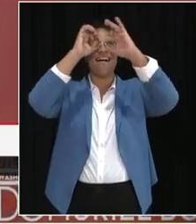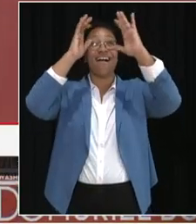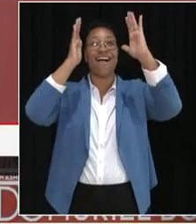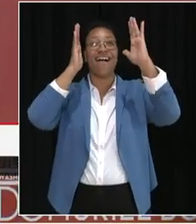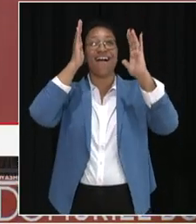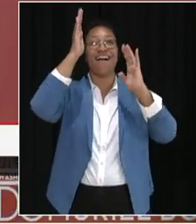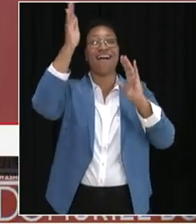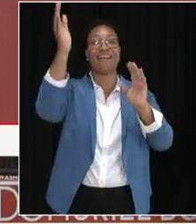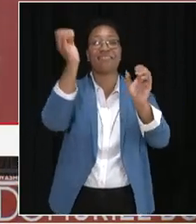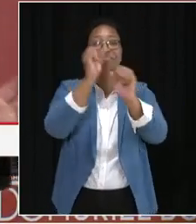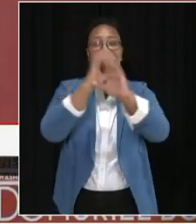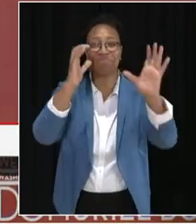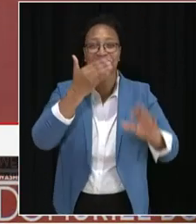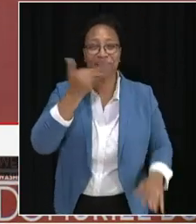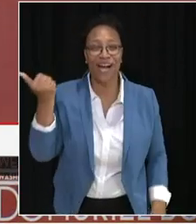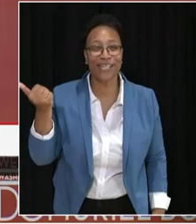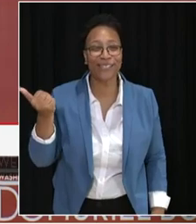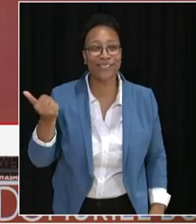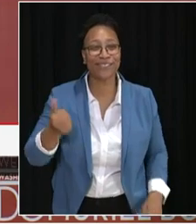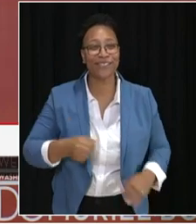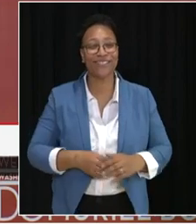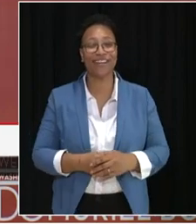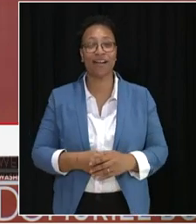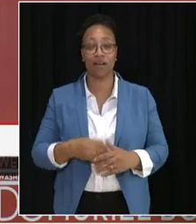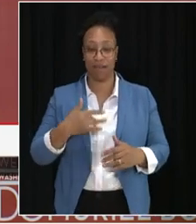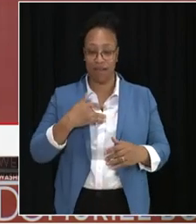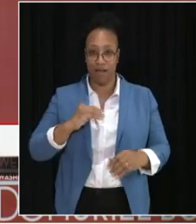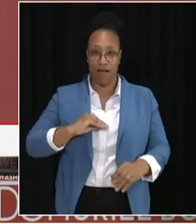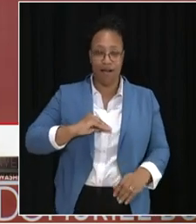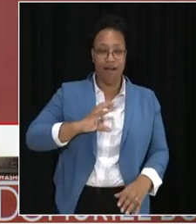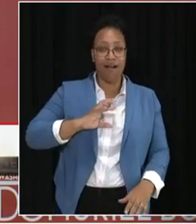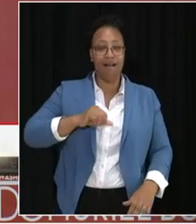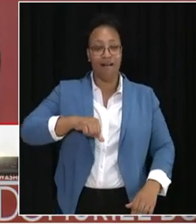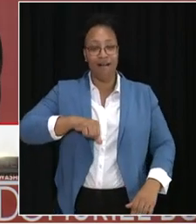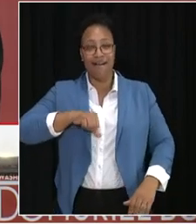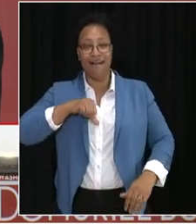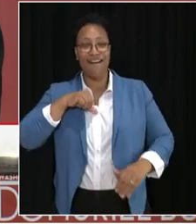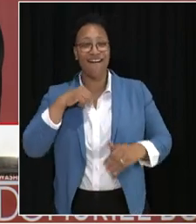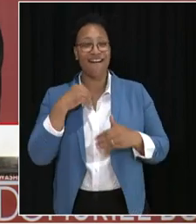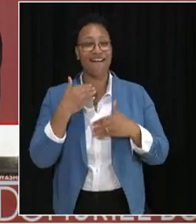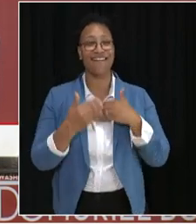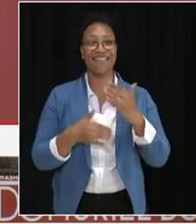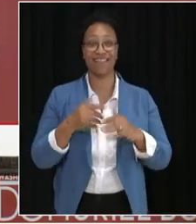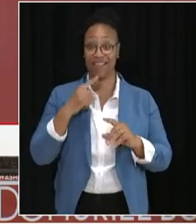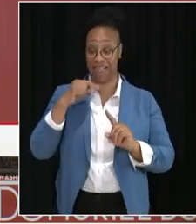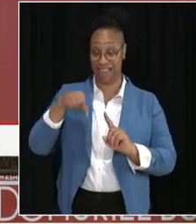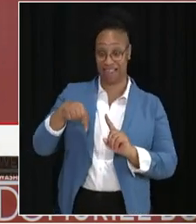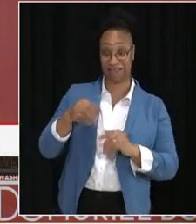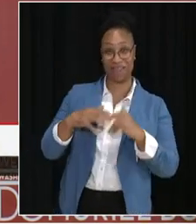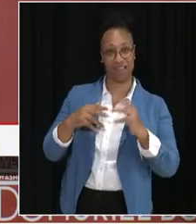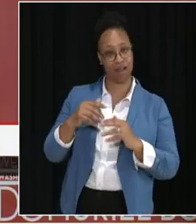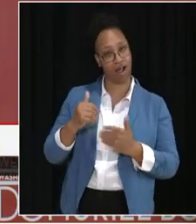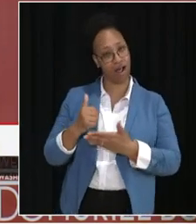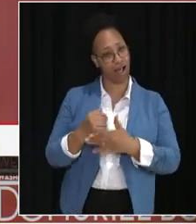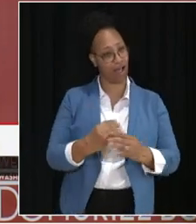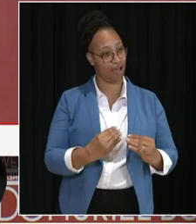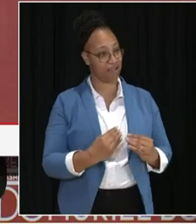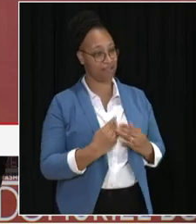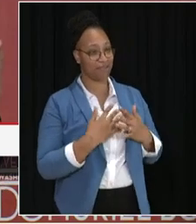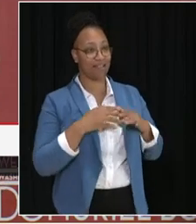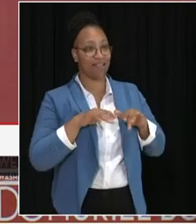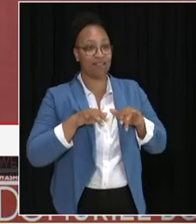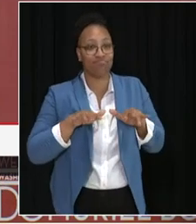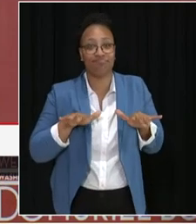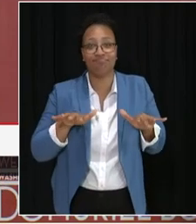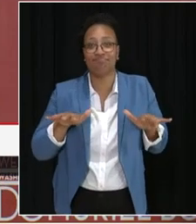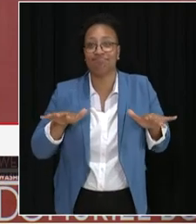will speak to all the students that come here about quality, about the importance of knowledge. We heard